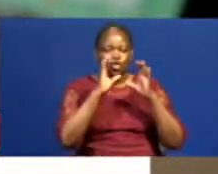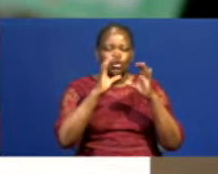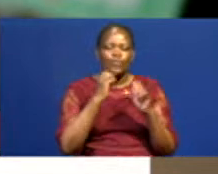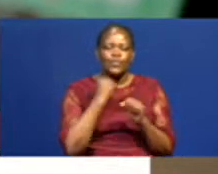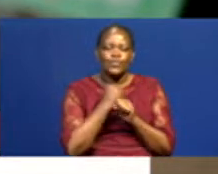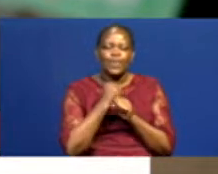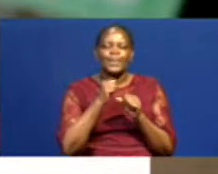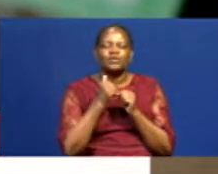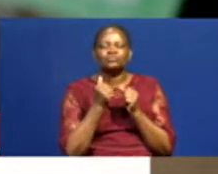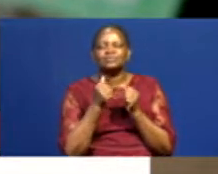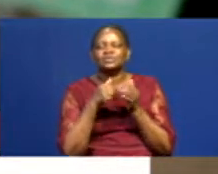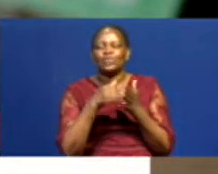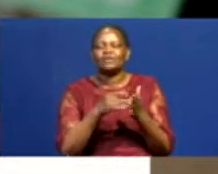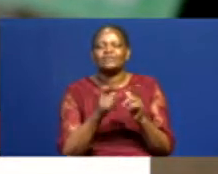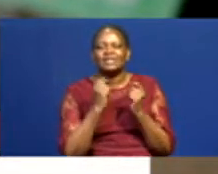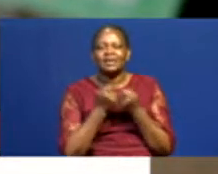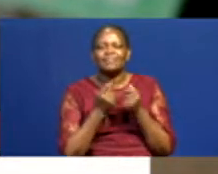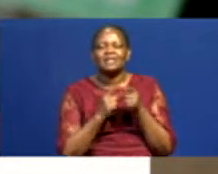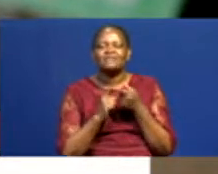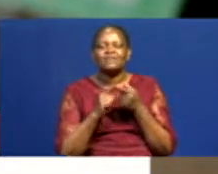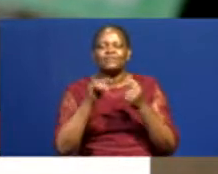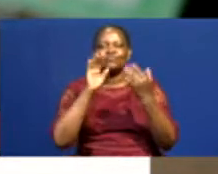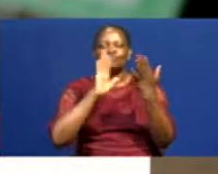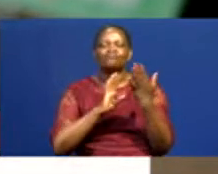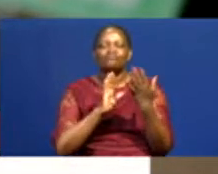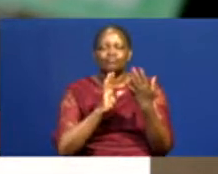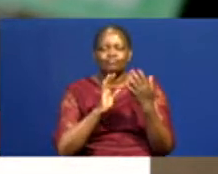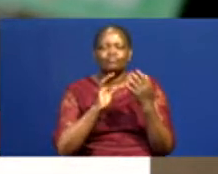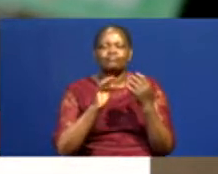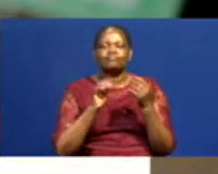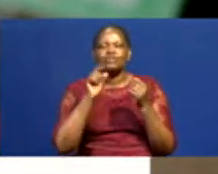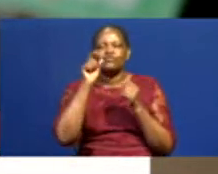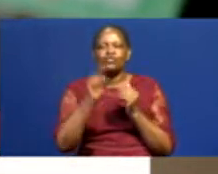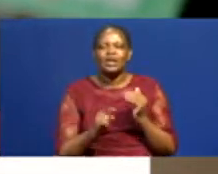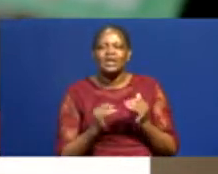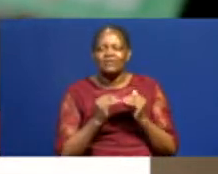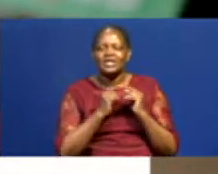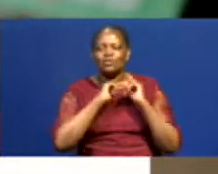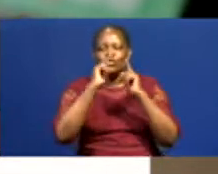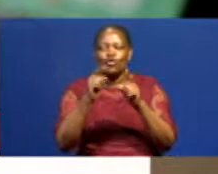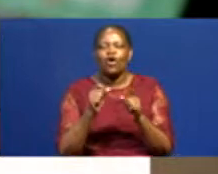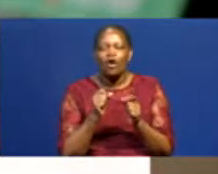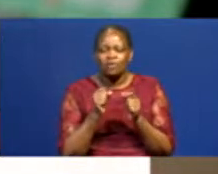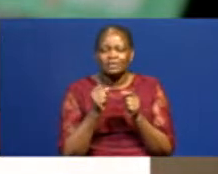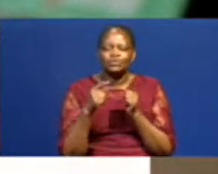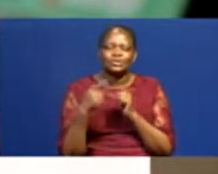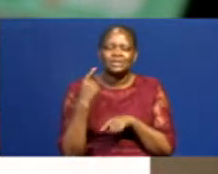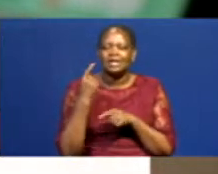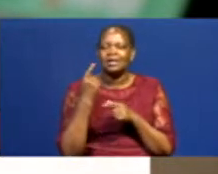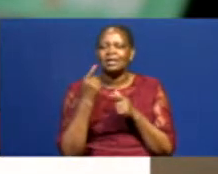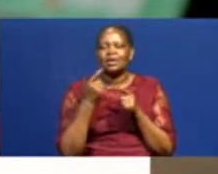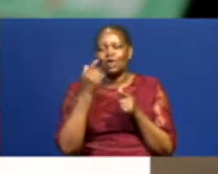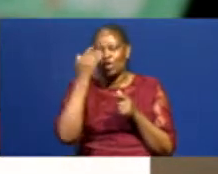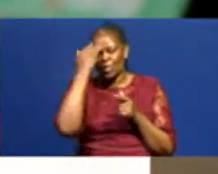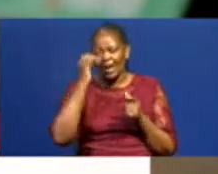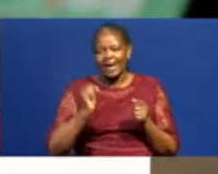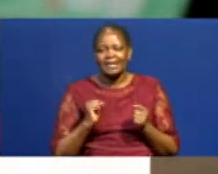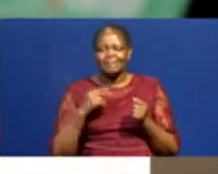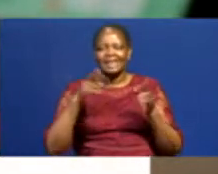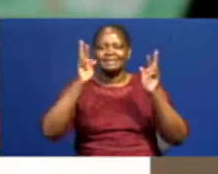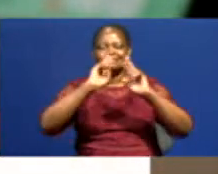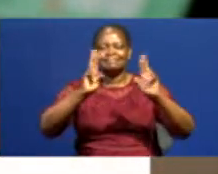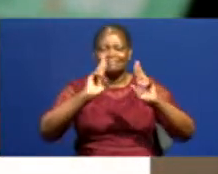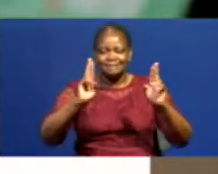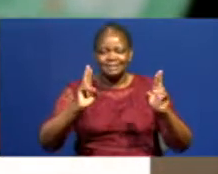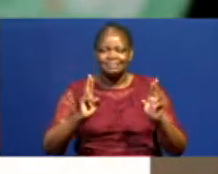the team so that as we are going to approach the regional level, We go and fight, because at the end of the day, Magasa are ready,